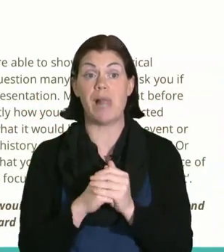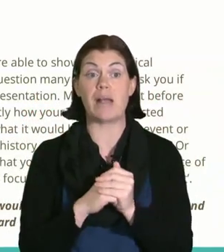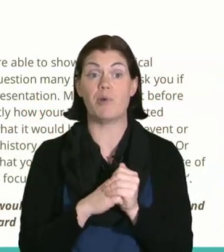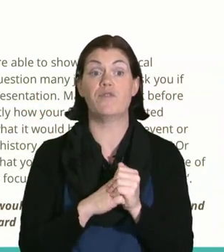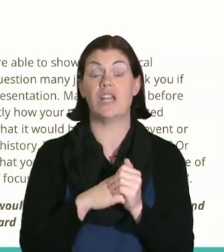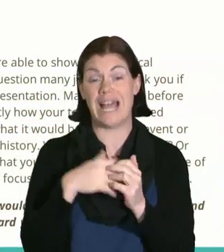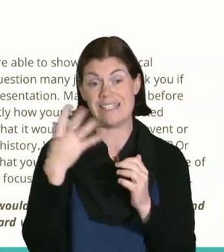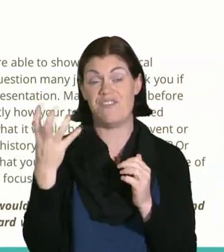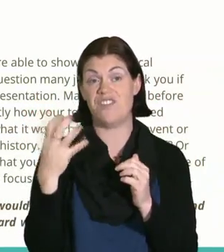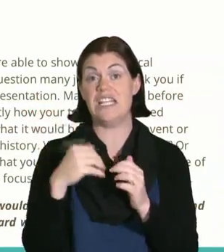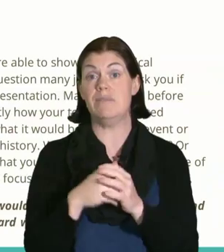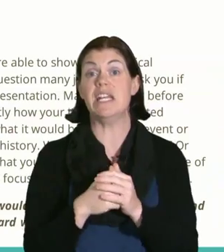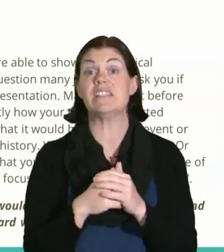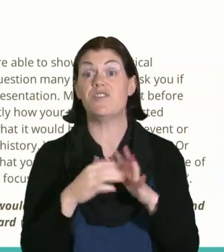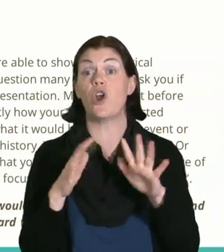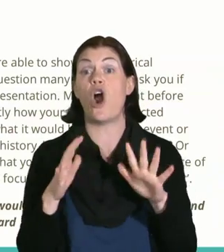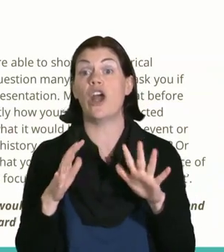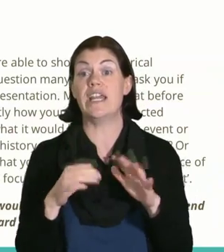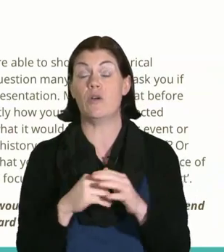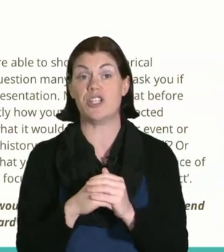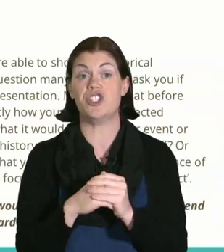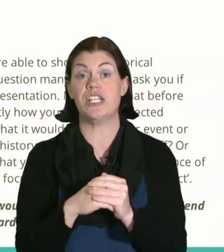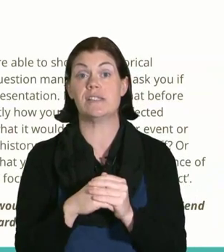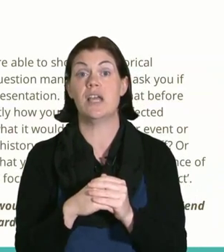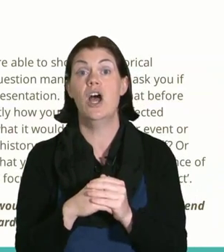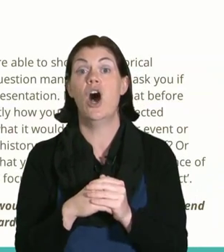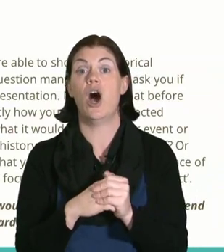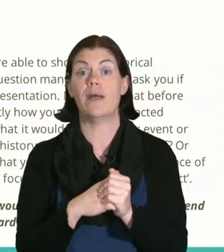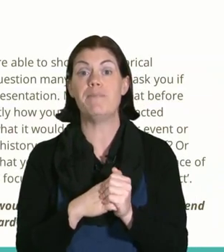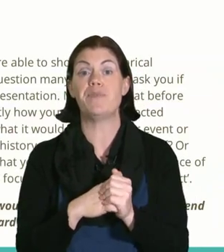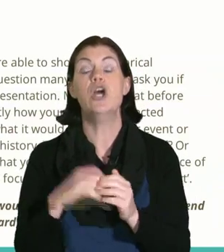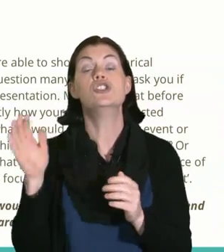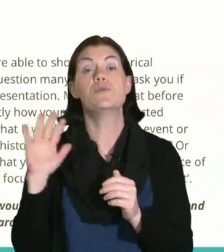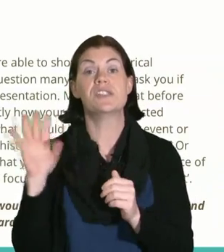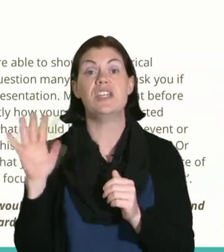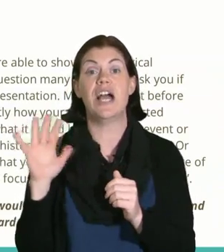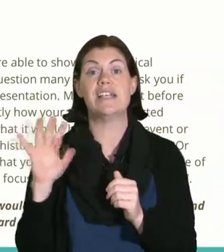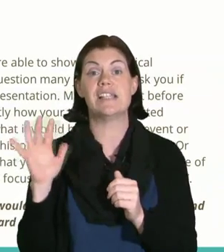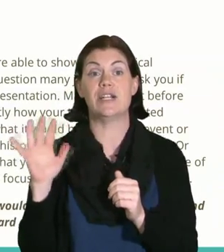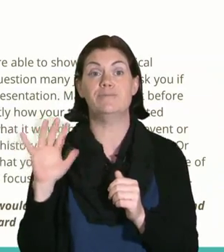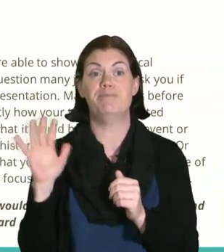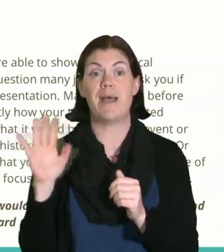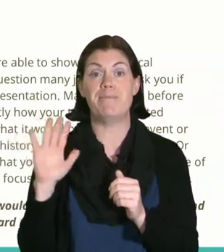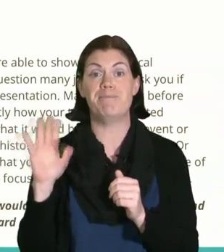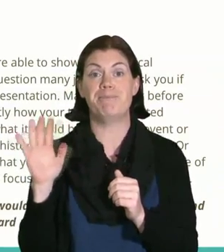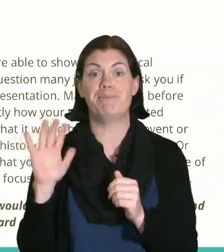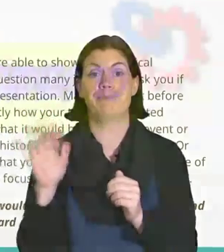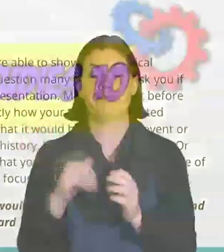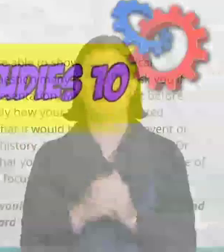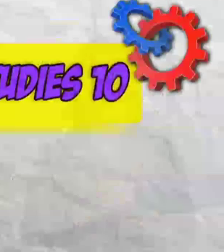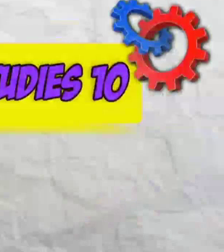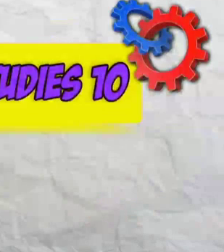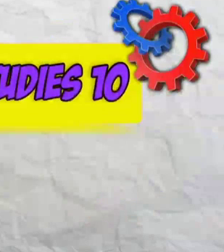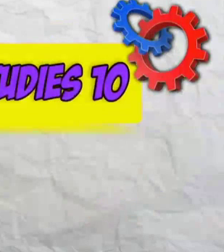into Blackboard for the last 15 minutes if there are any questions. All right. So we'll see you guys later. Bye.